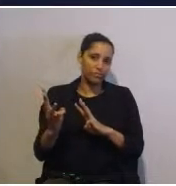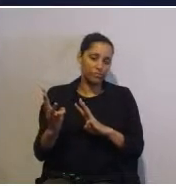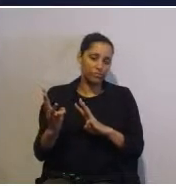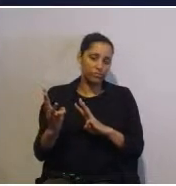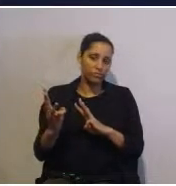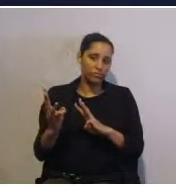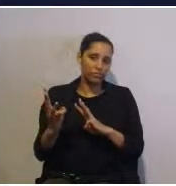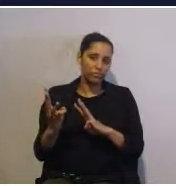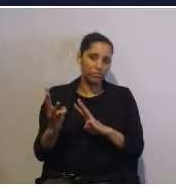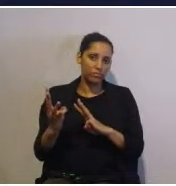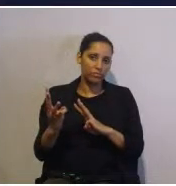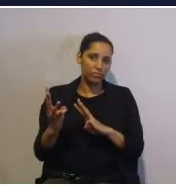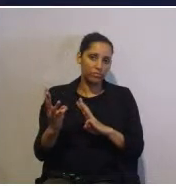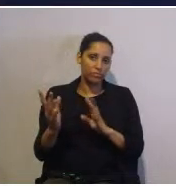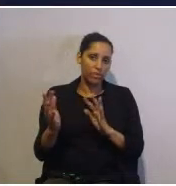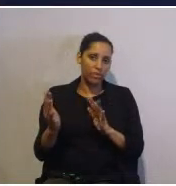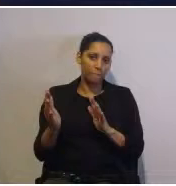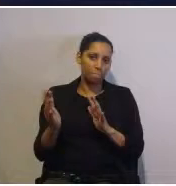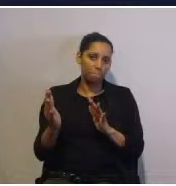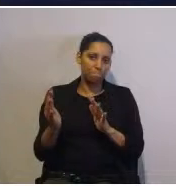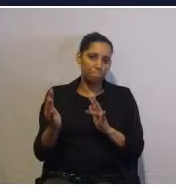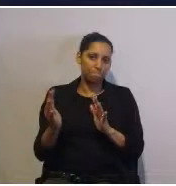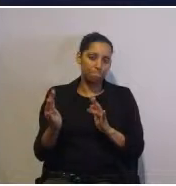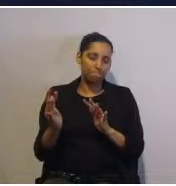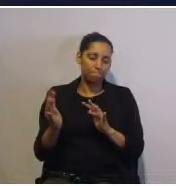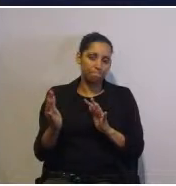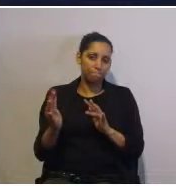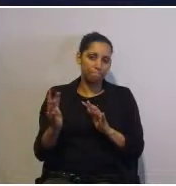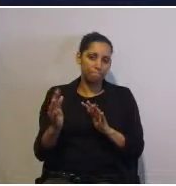to not grant this